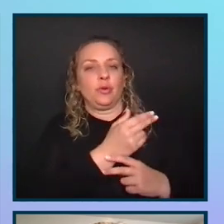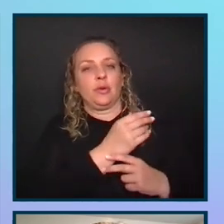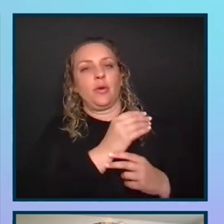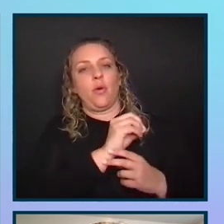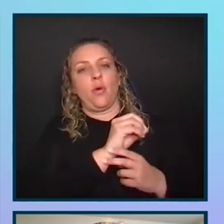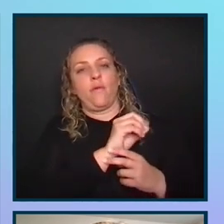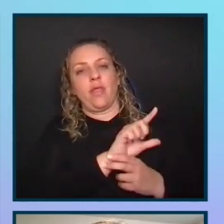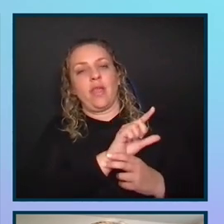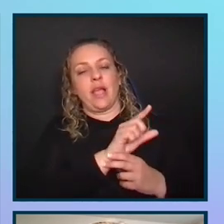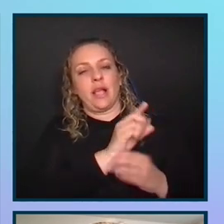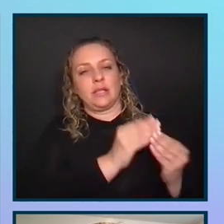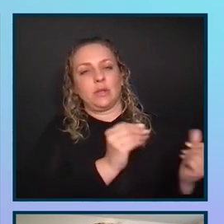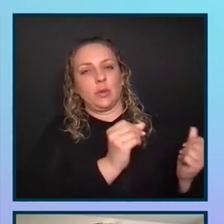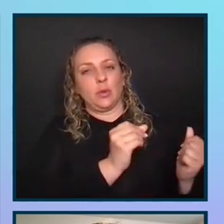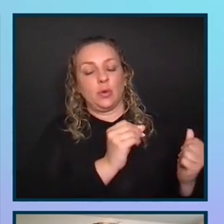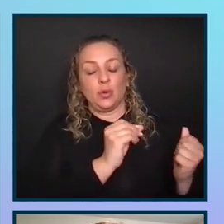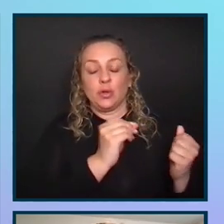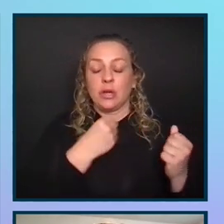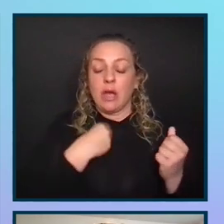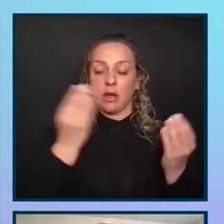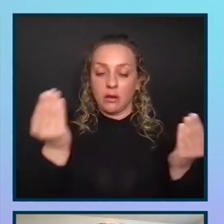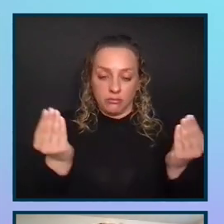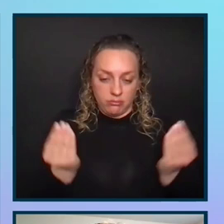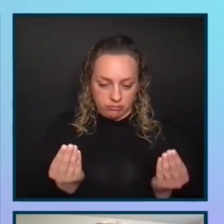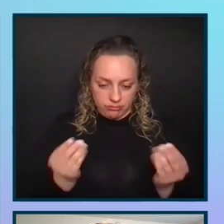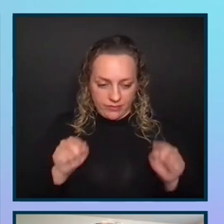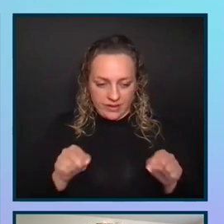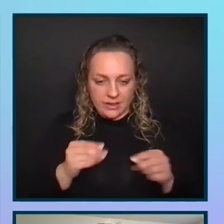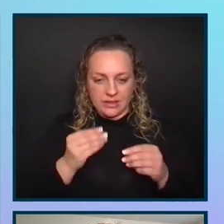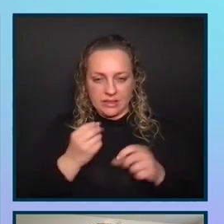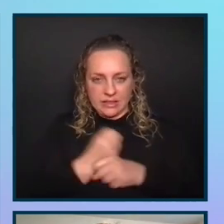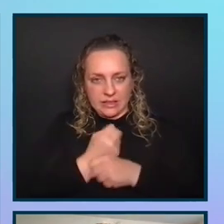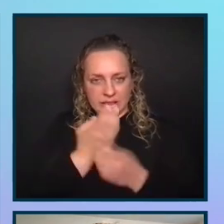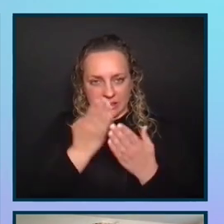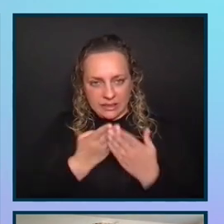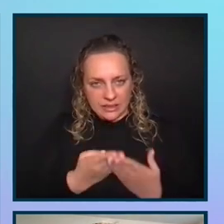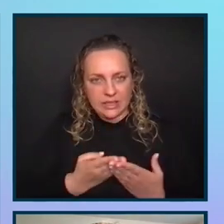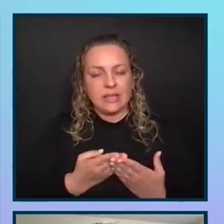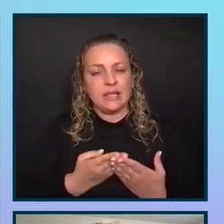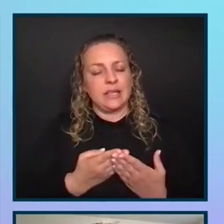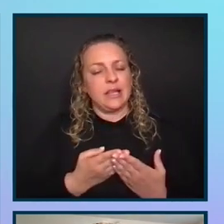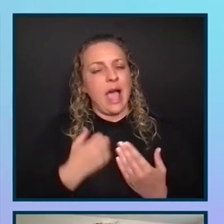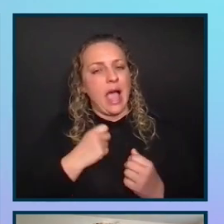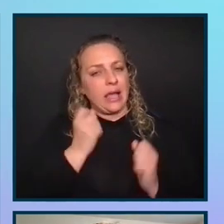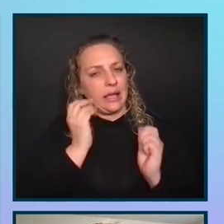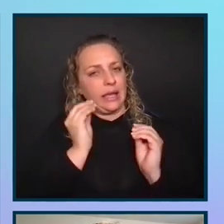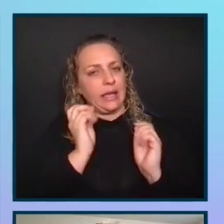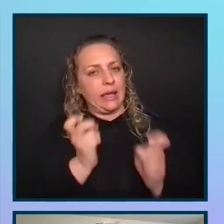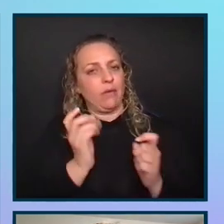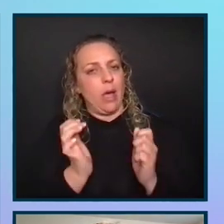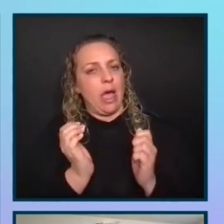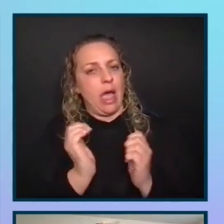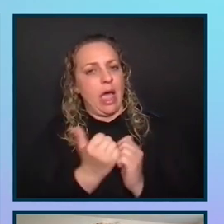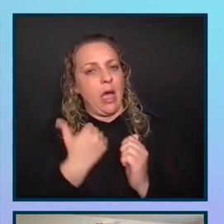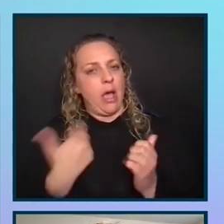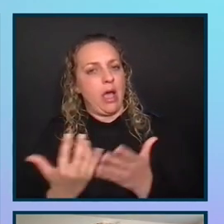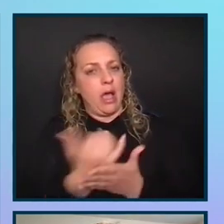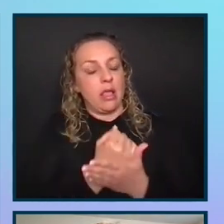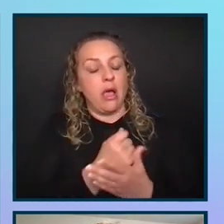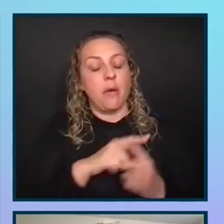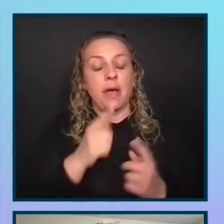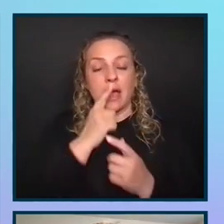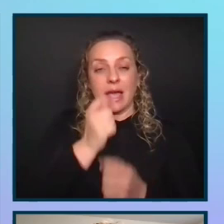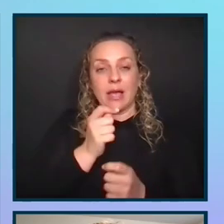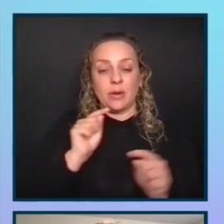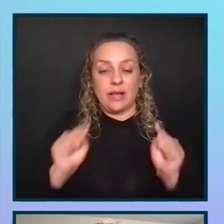And I can give more information about how we got to those statistics, but the interesting thing about that is that these